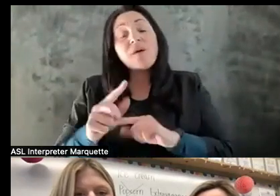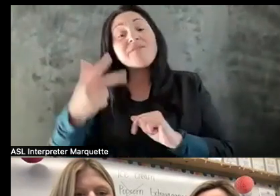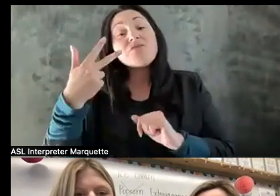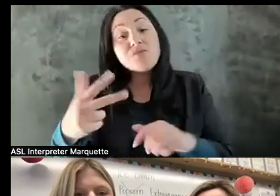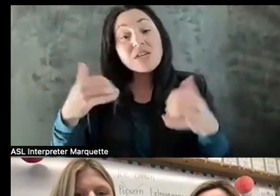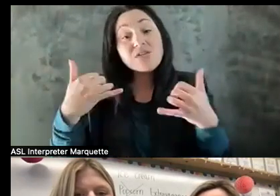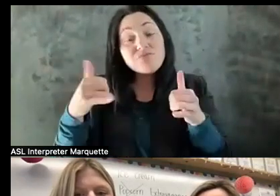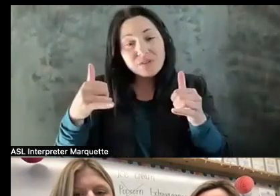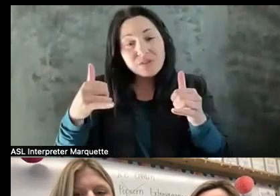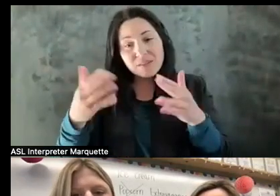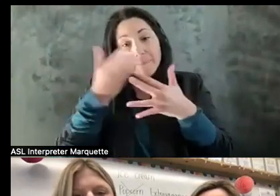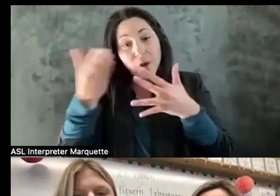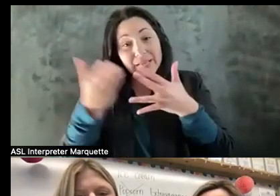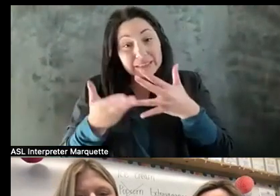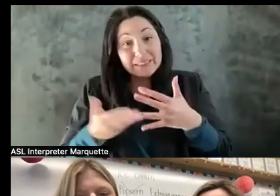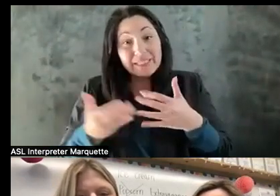outside for the kids every day.